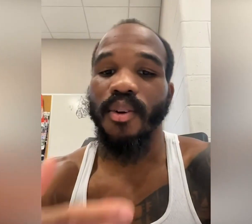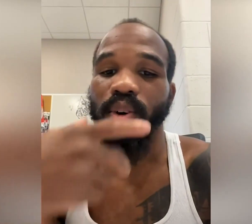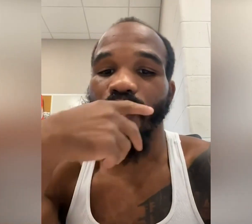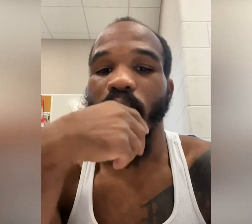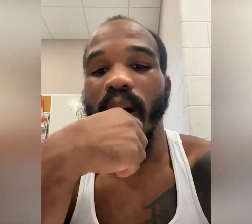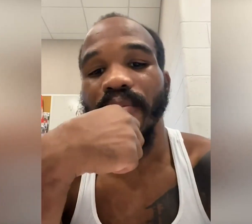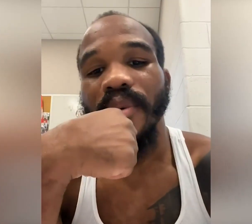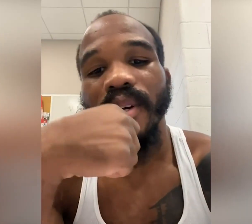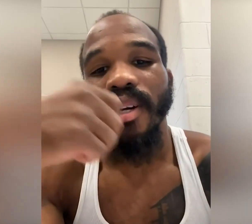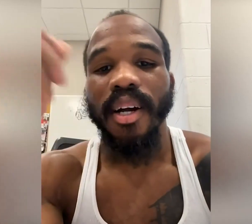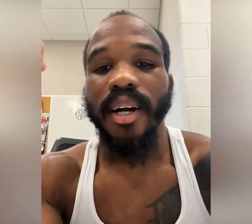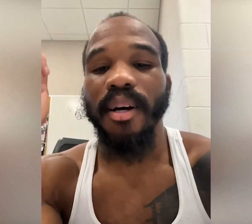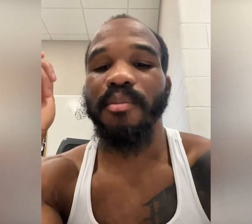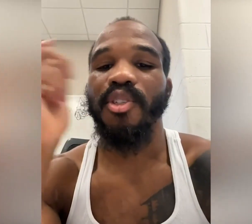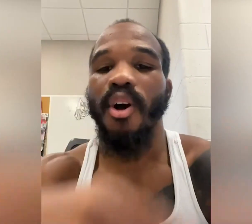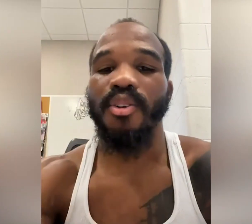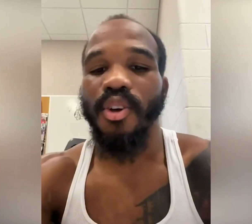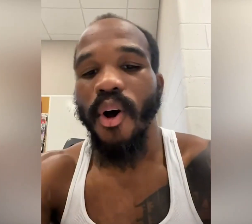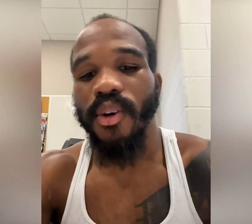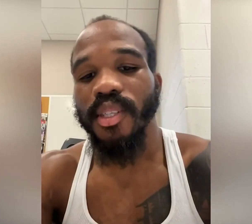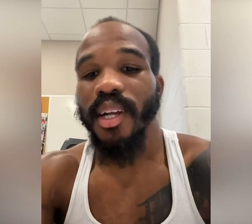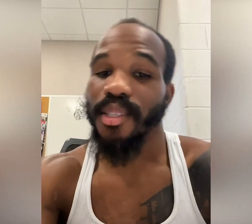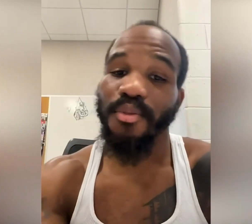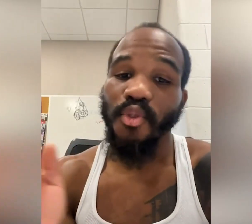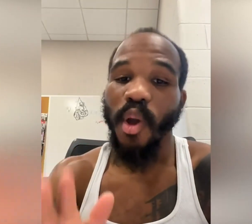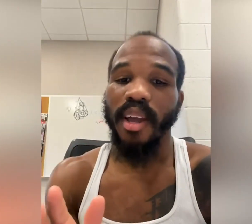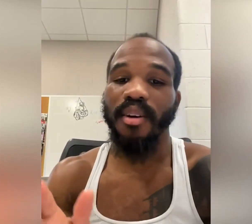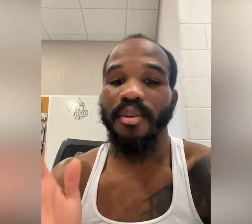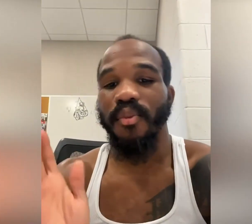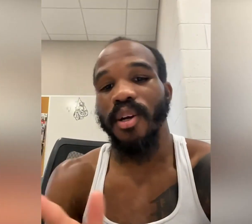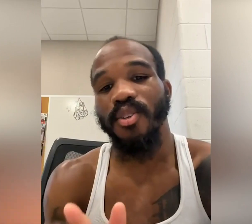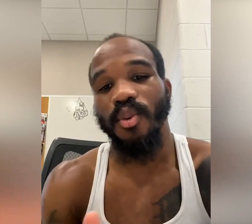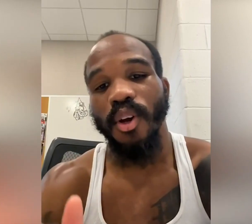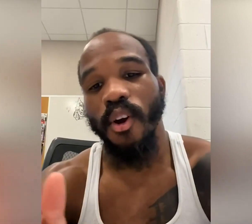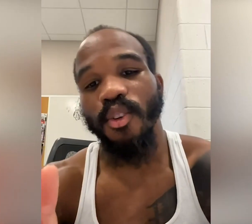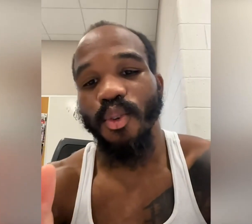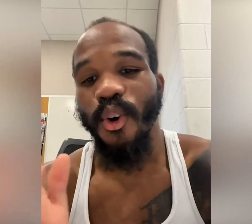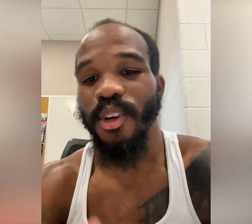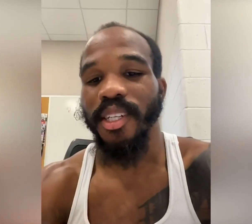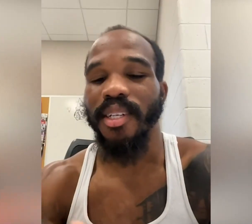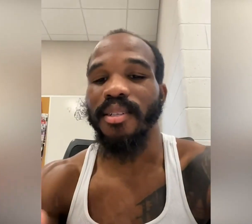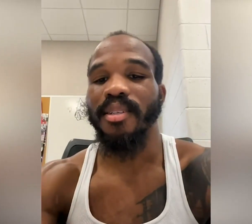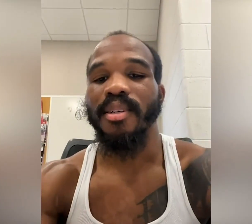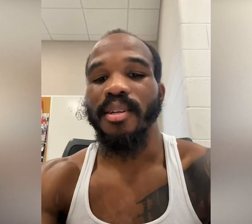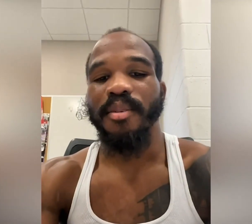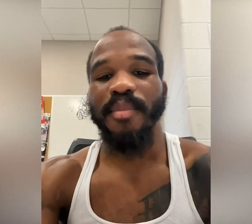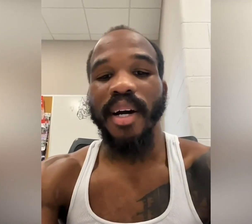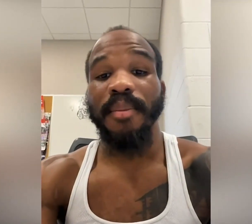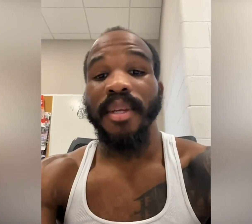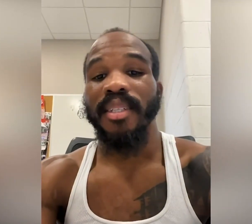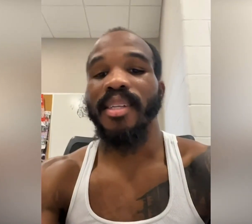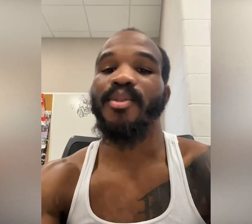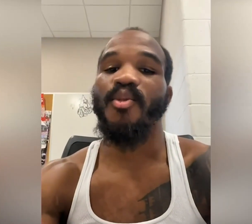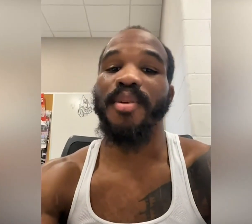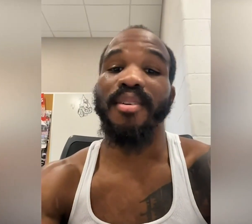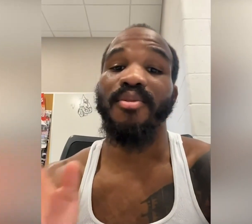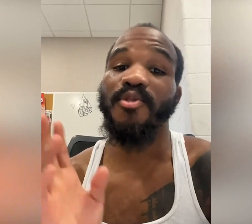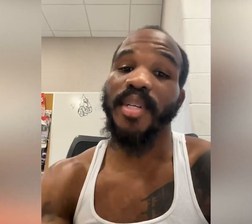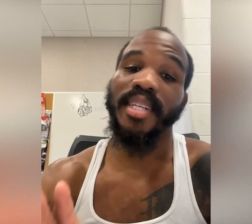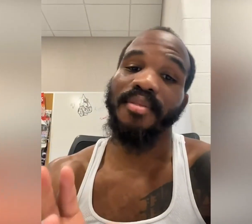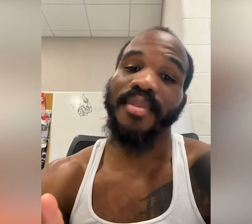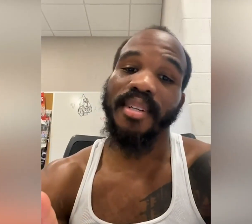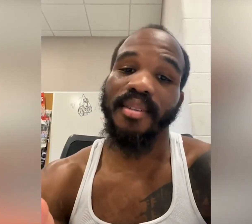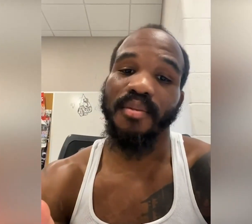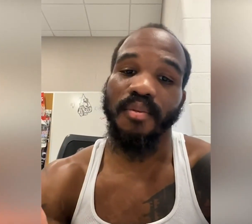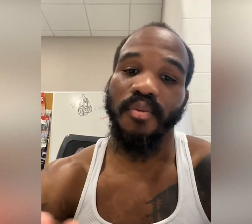and you also have Charles Cox and a few other fighters on the card. I don't know all your names, but this is going to be a